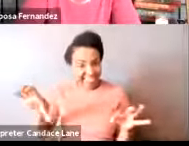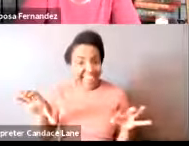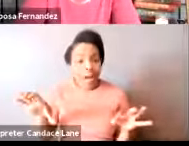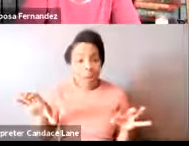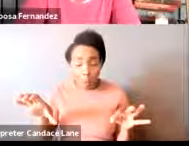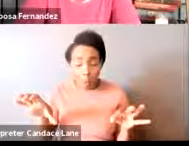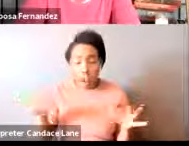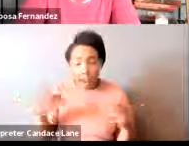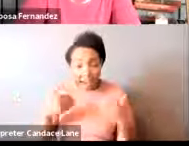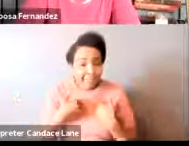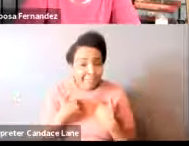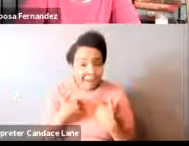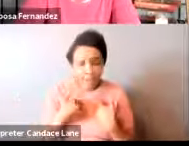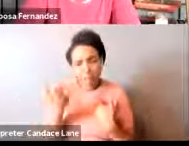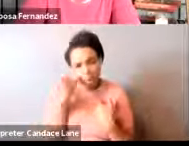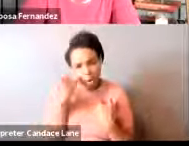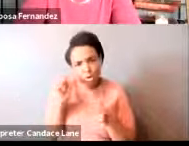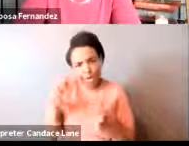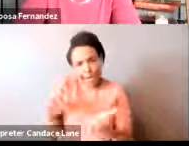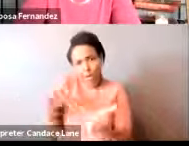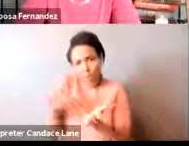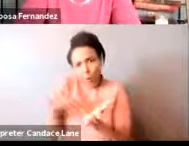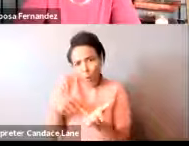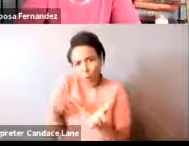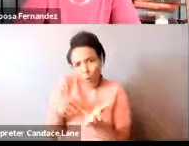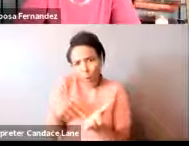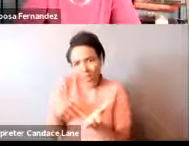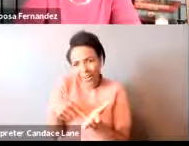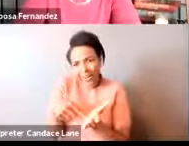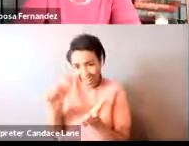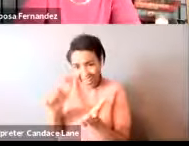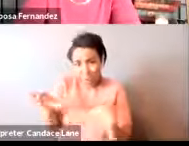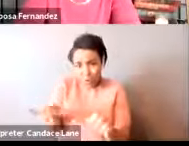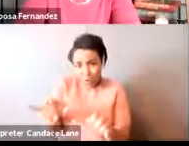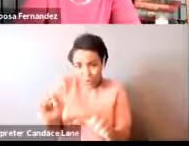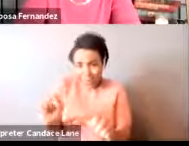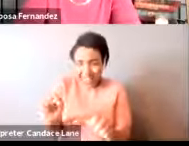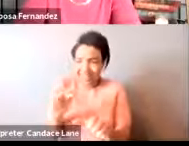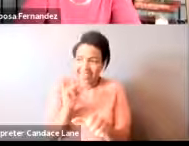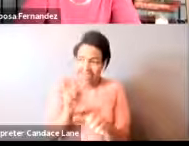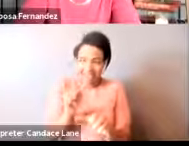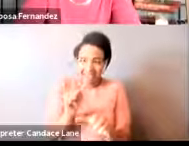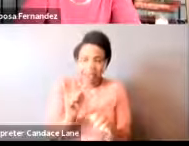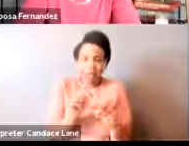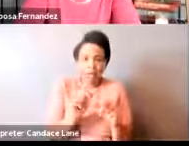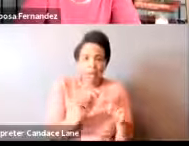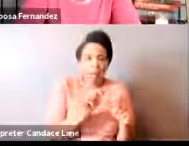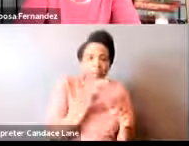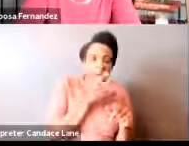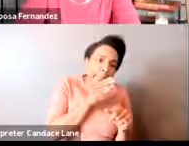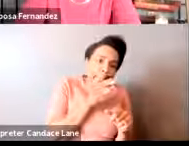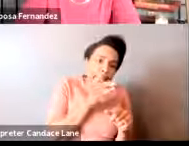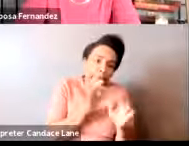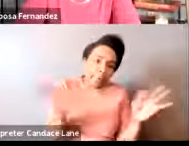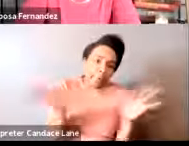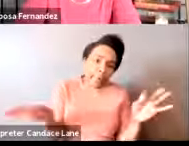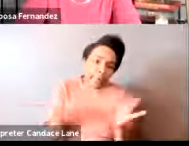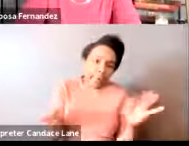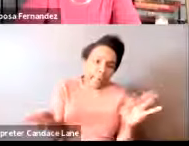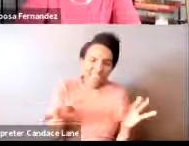you know, afford actually someone who can actually do it, not the auto closed captioning. And those